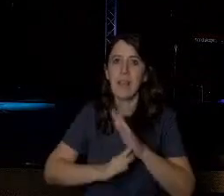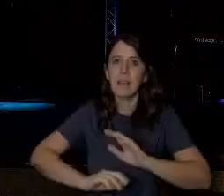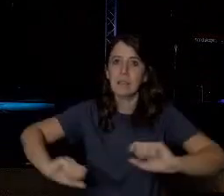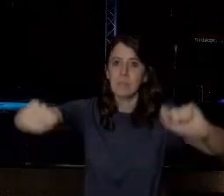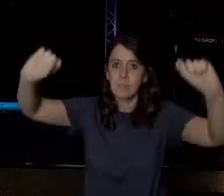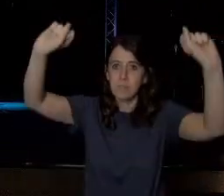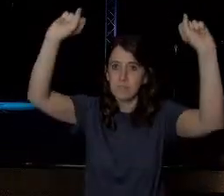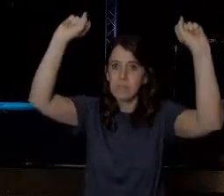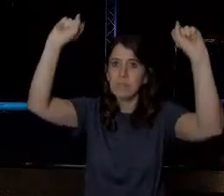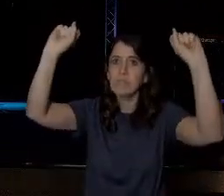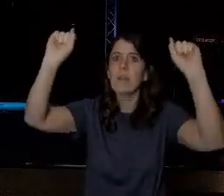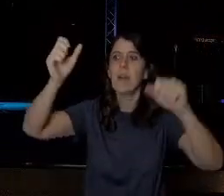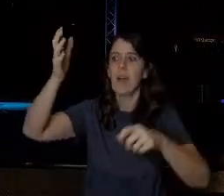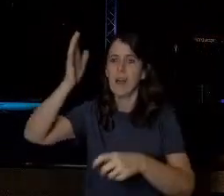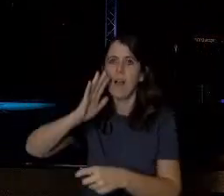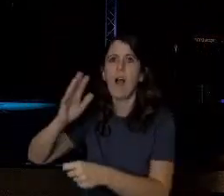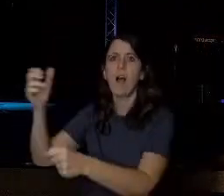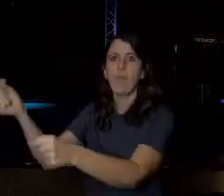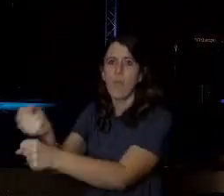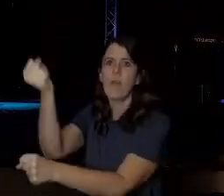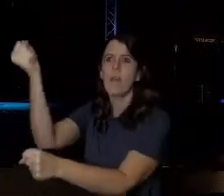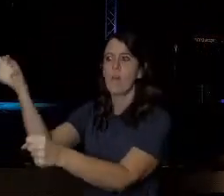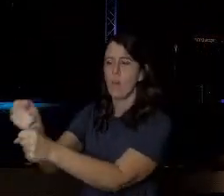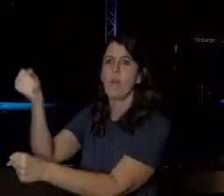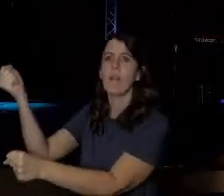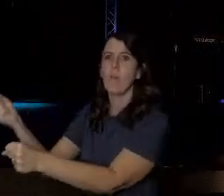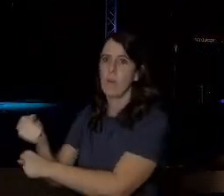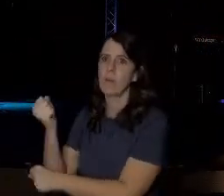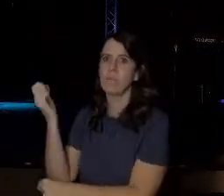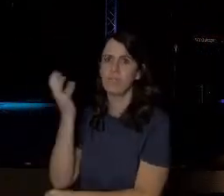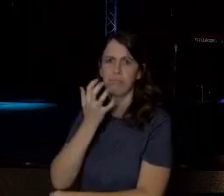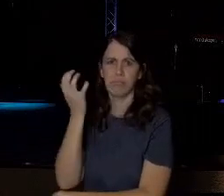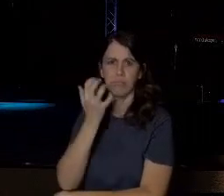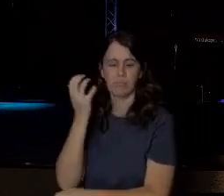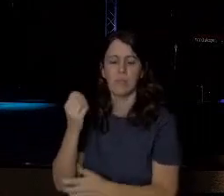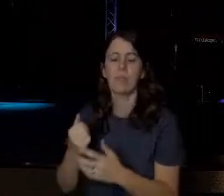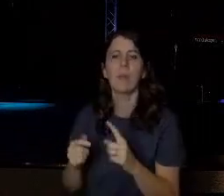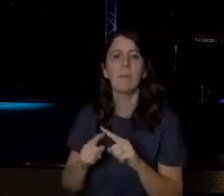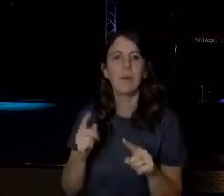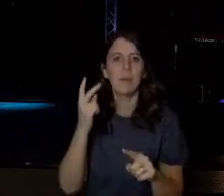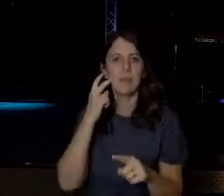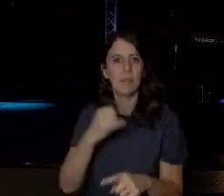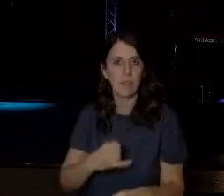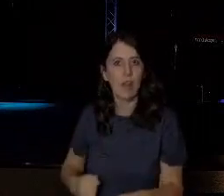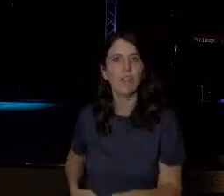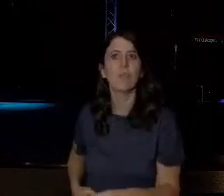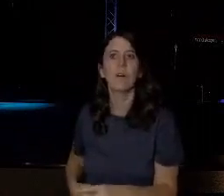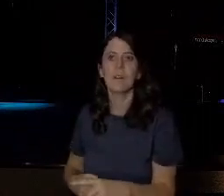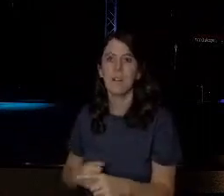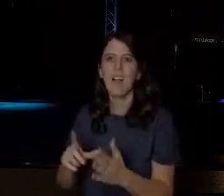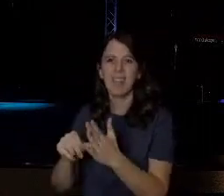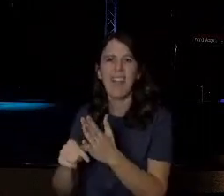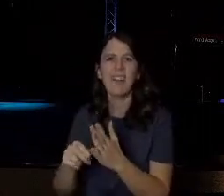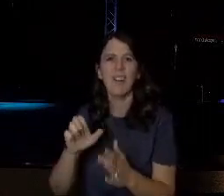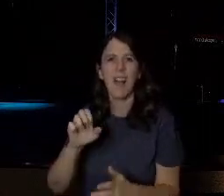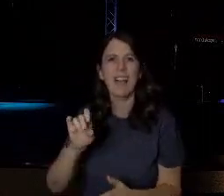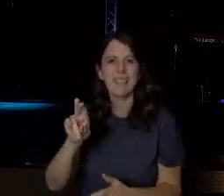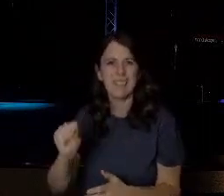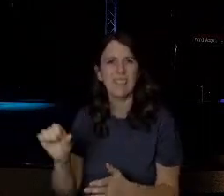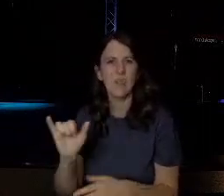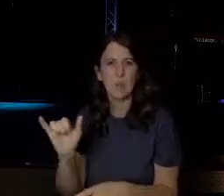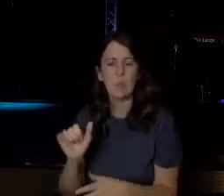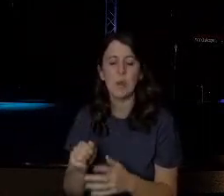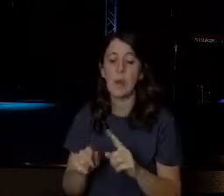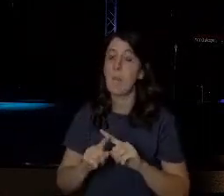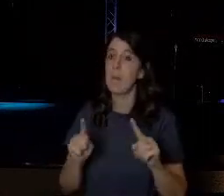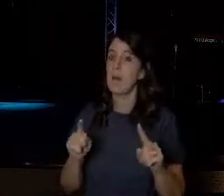outstretched, and God just winning the battle for the Israelites. It's pretty incredible image there. But you see Joshua through the latter parts of Exodus as well, on and off.